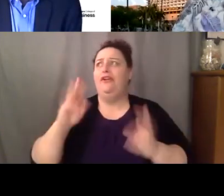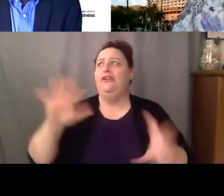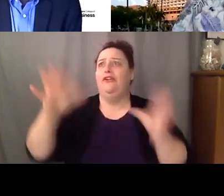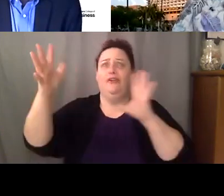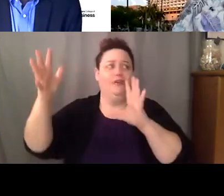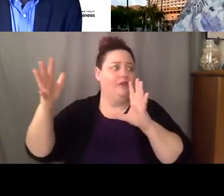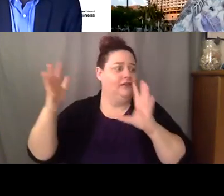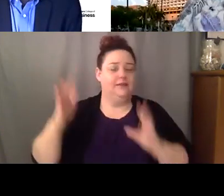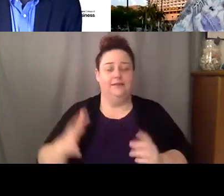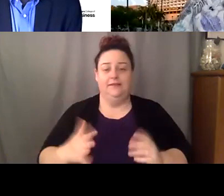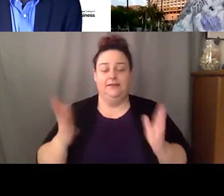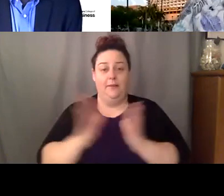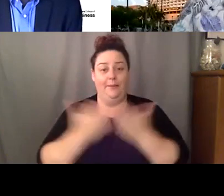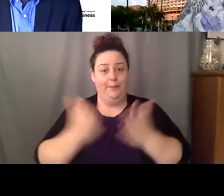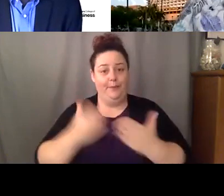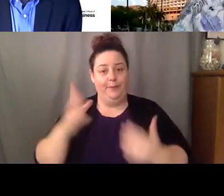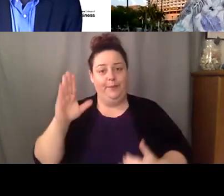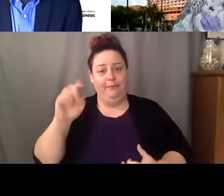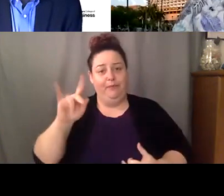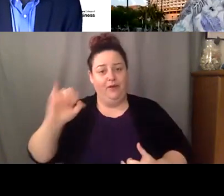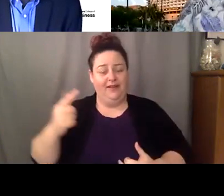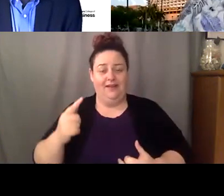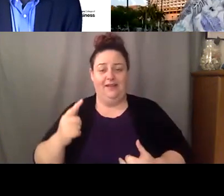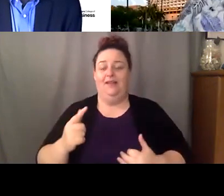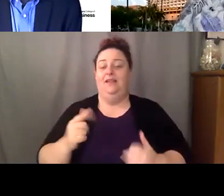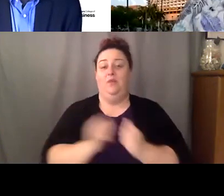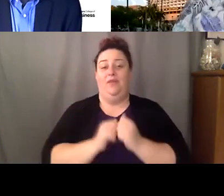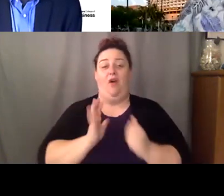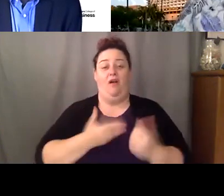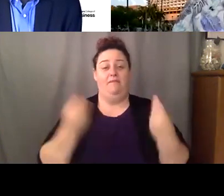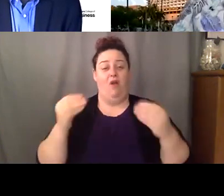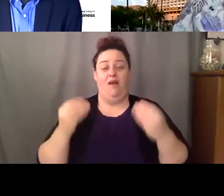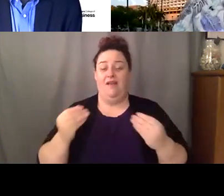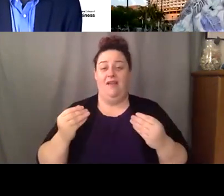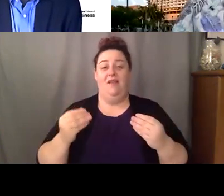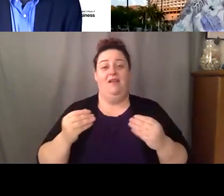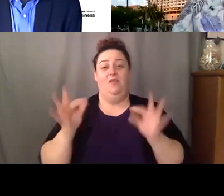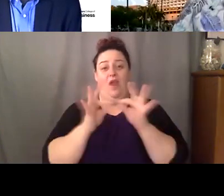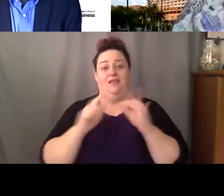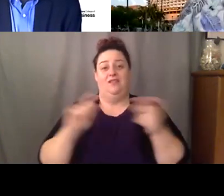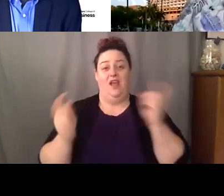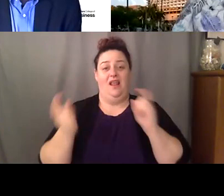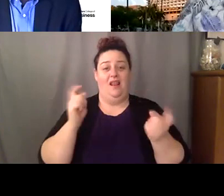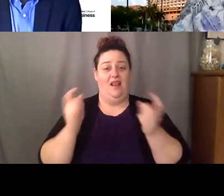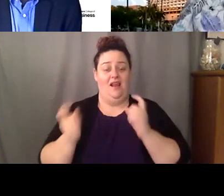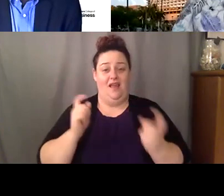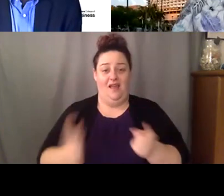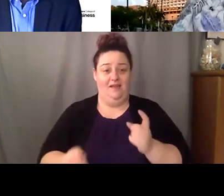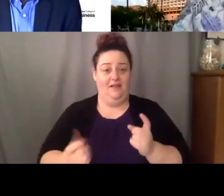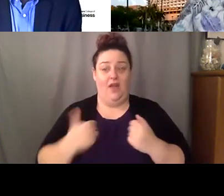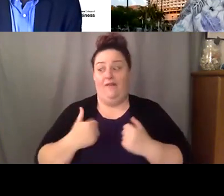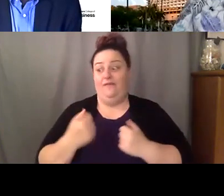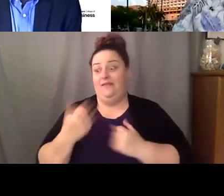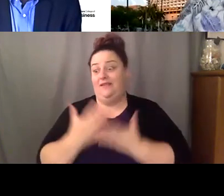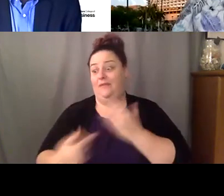bookings. You're looking at, especially in a very transient market, our rates change multiple times. You could have days where